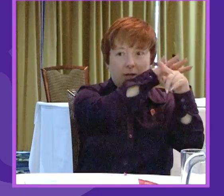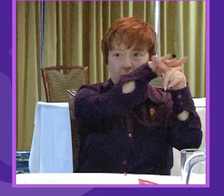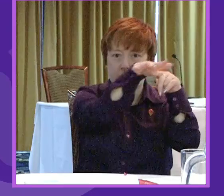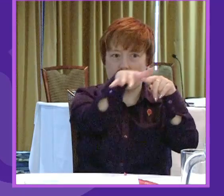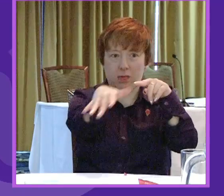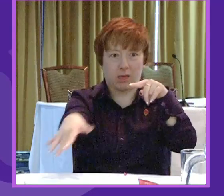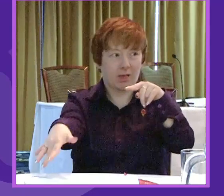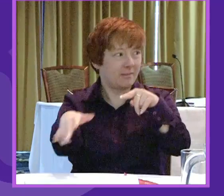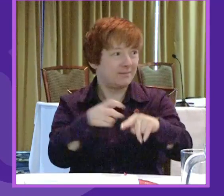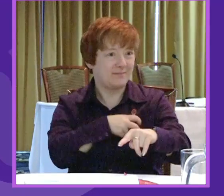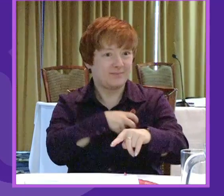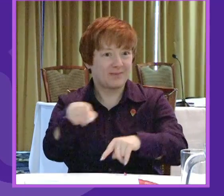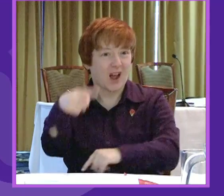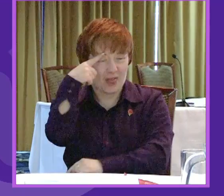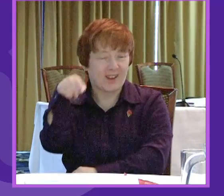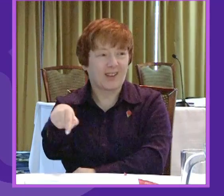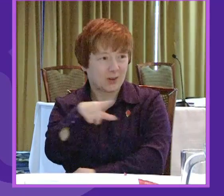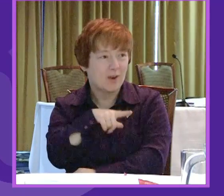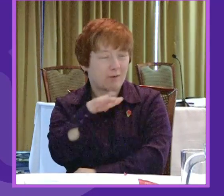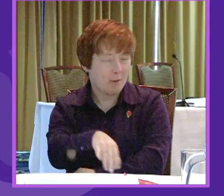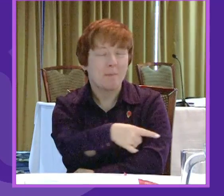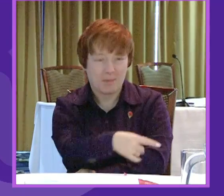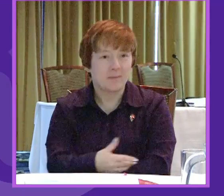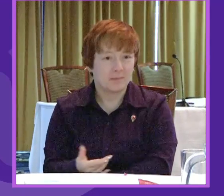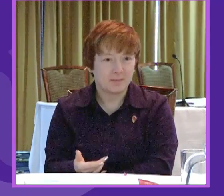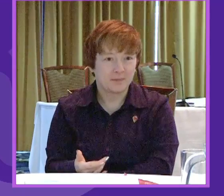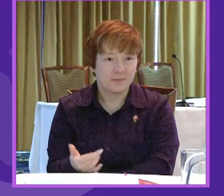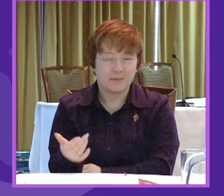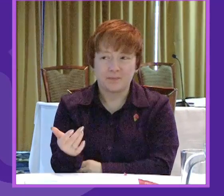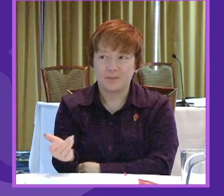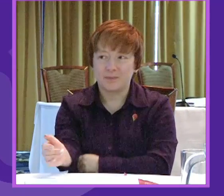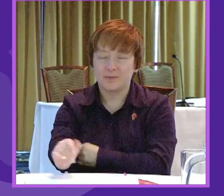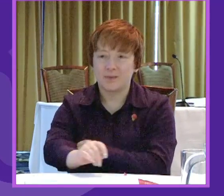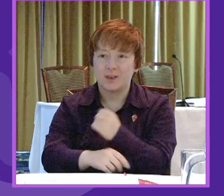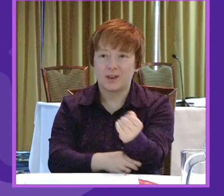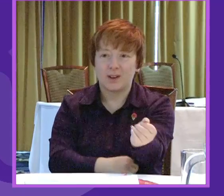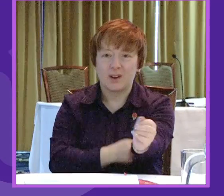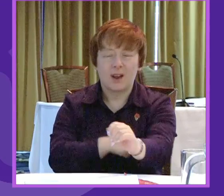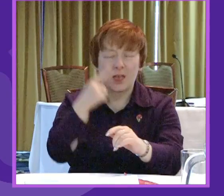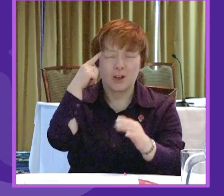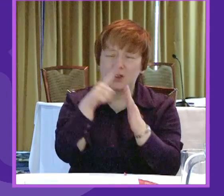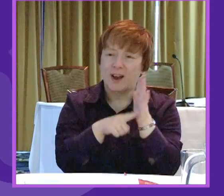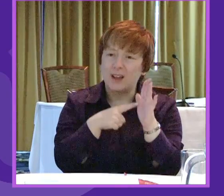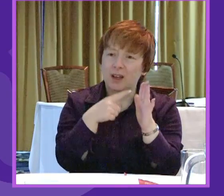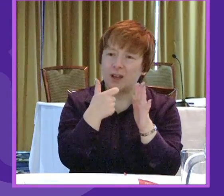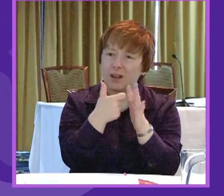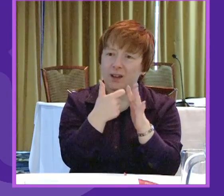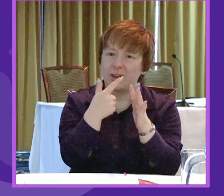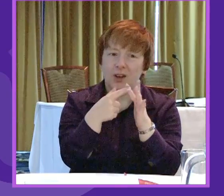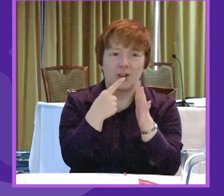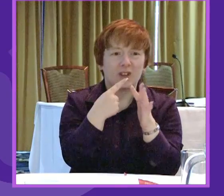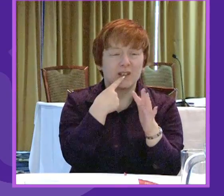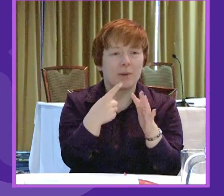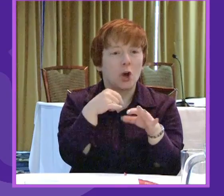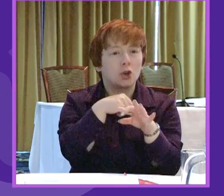adult population. And I think that raises, it's a term that Jackie used about